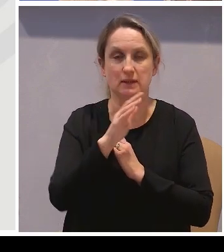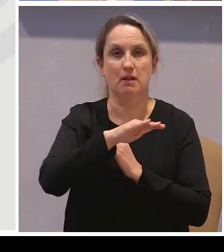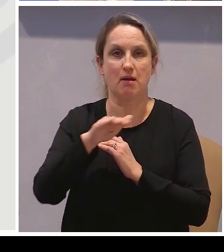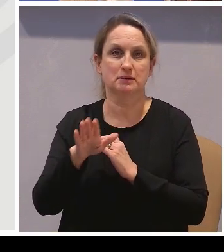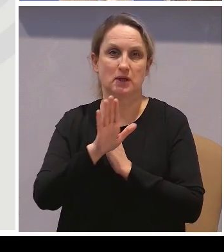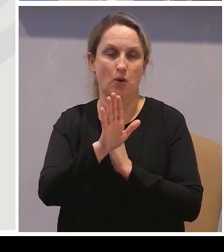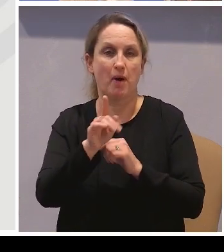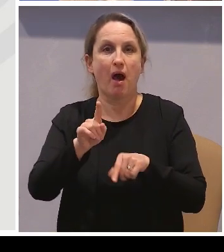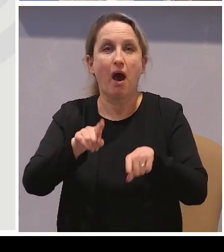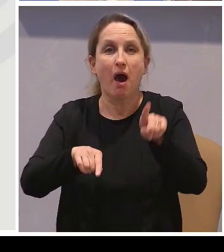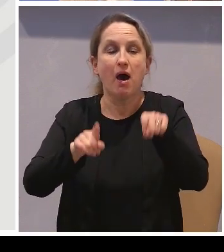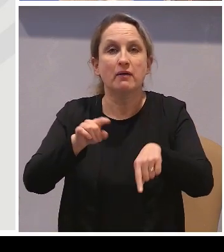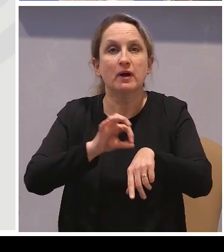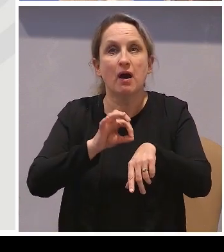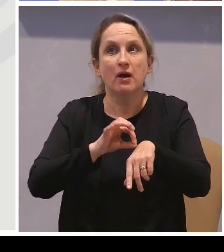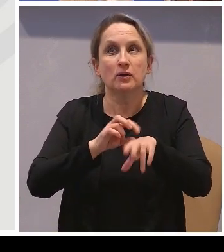clinical